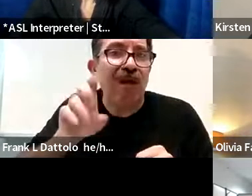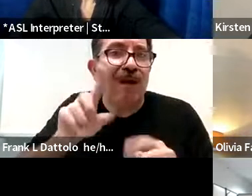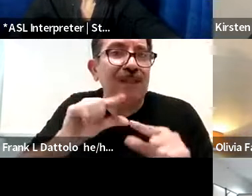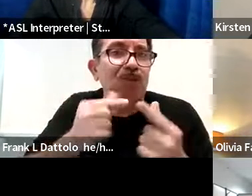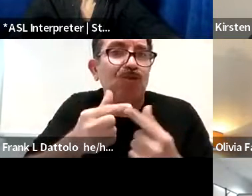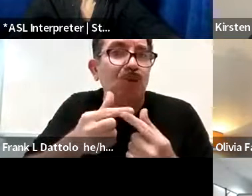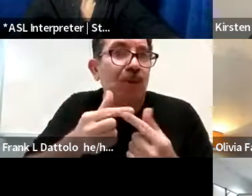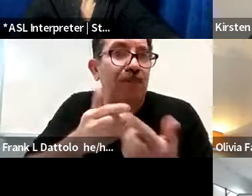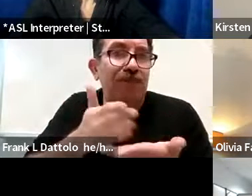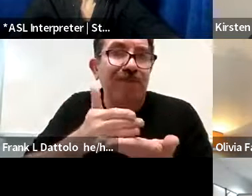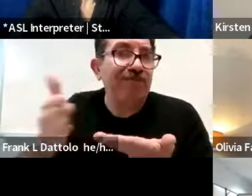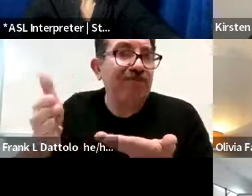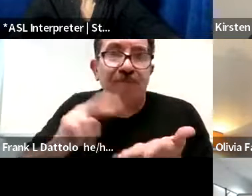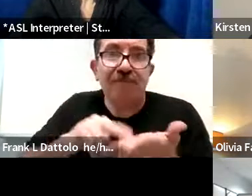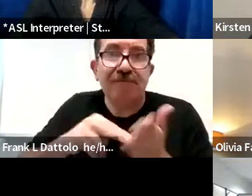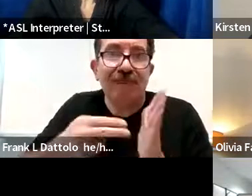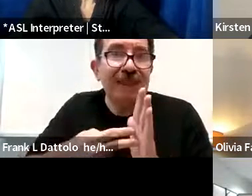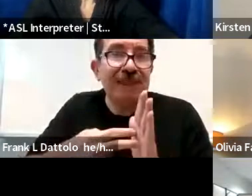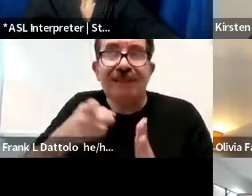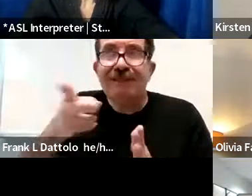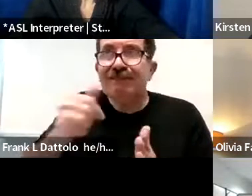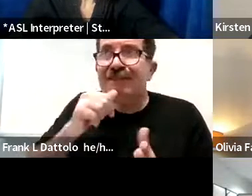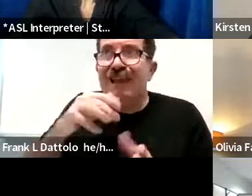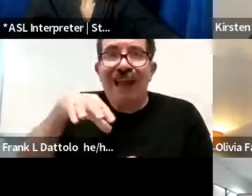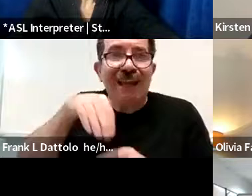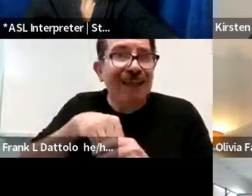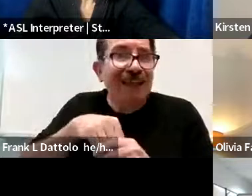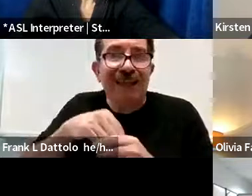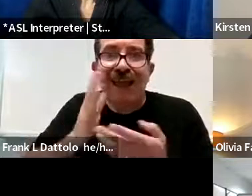Deaf people are a marginalized group,